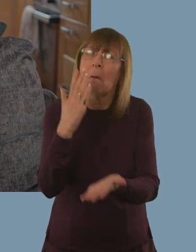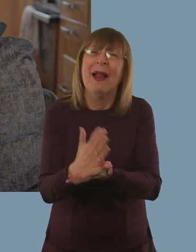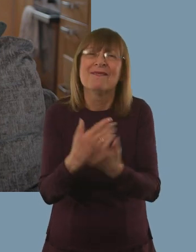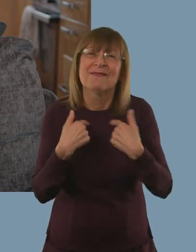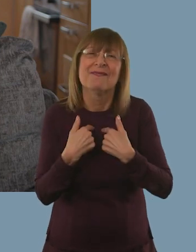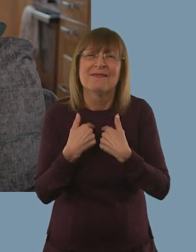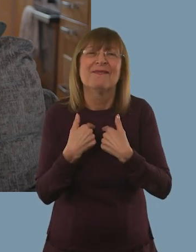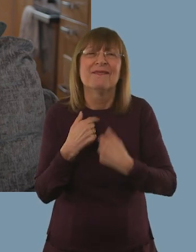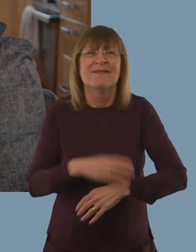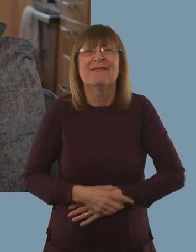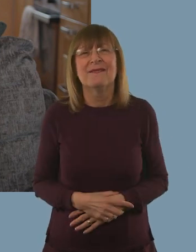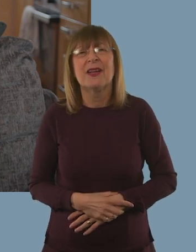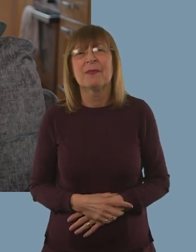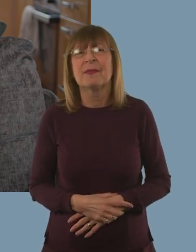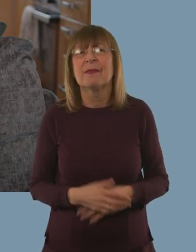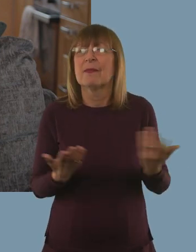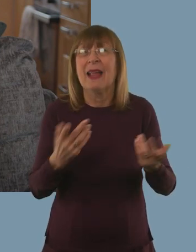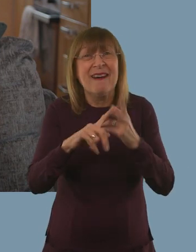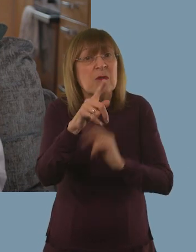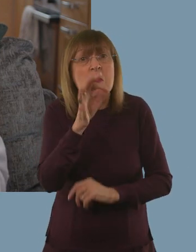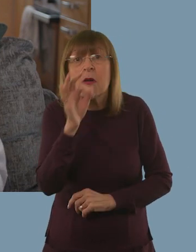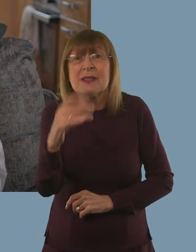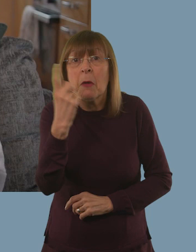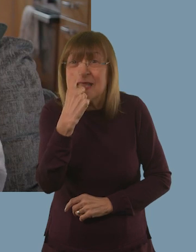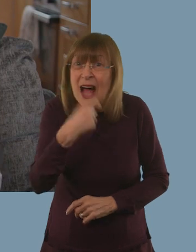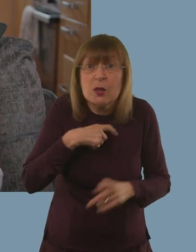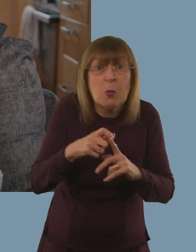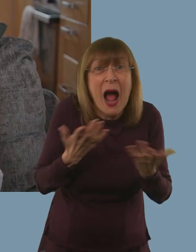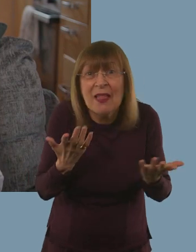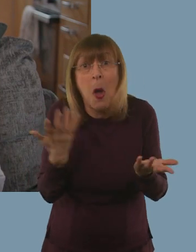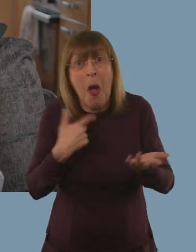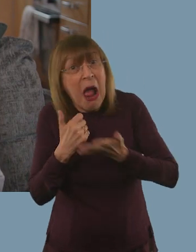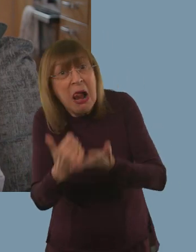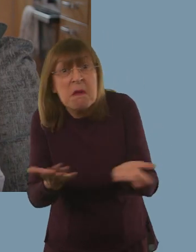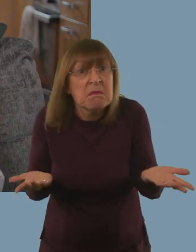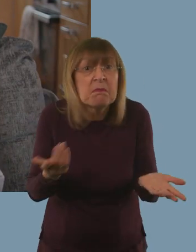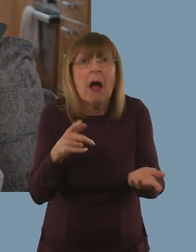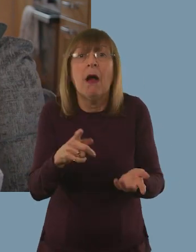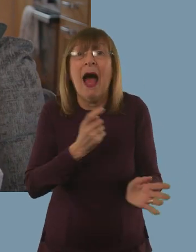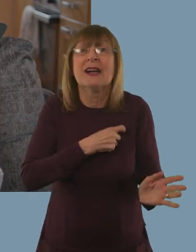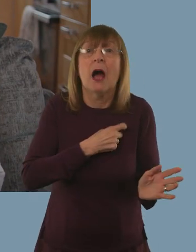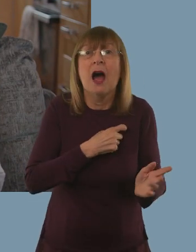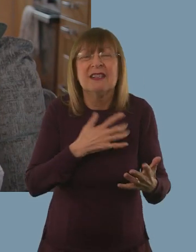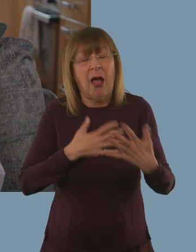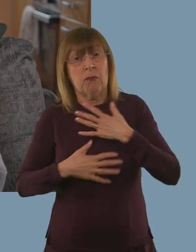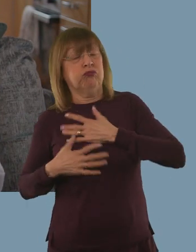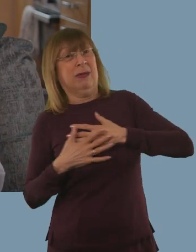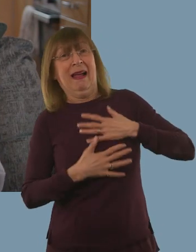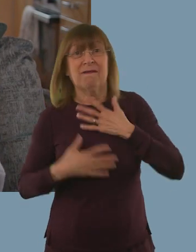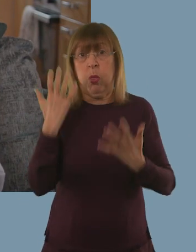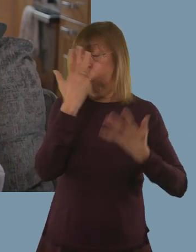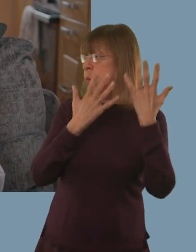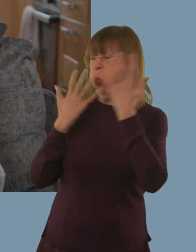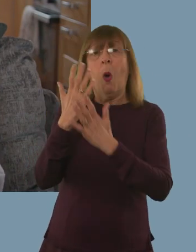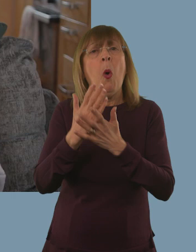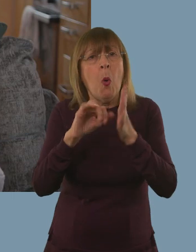support. I think if you ask someone, can I do anything and can I help with anything? With the anxiety that's